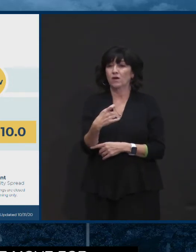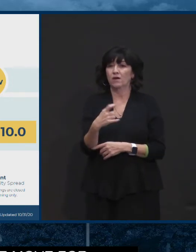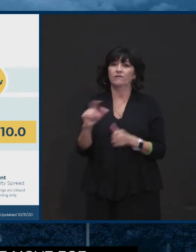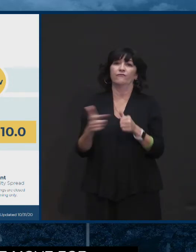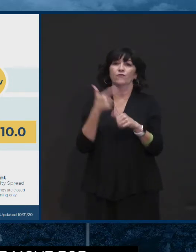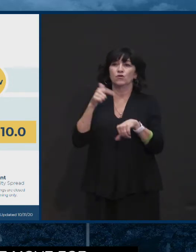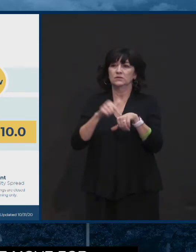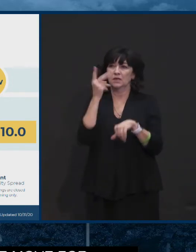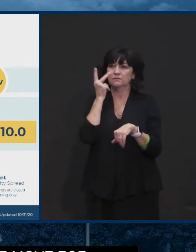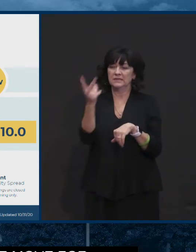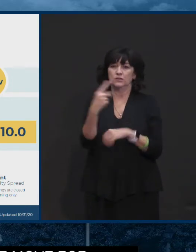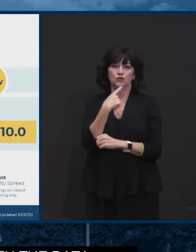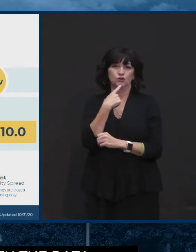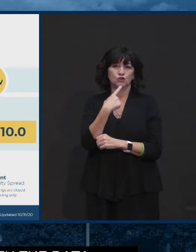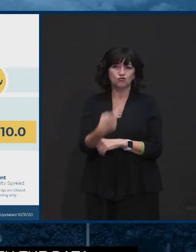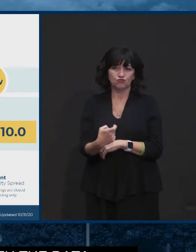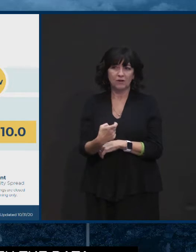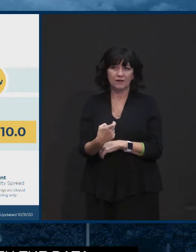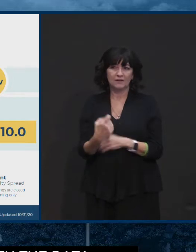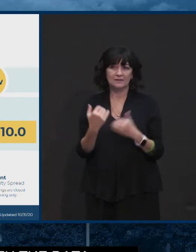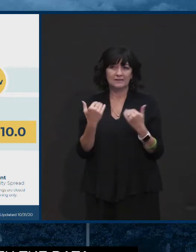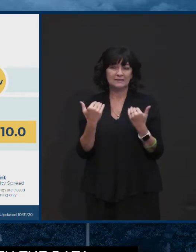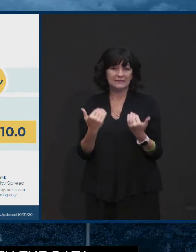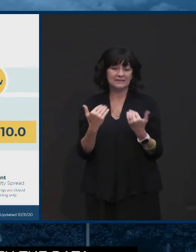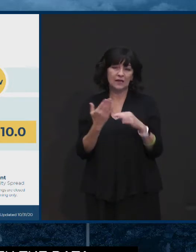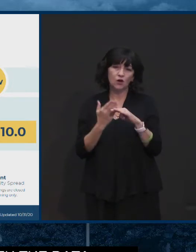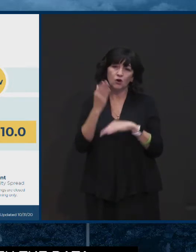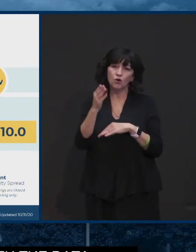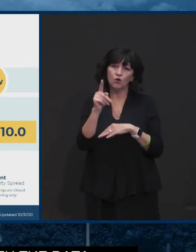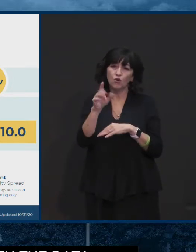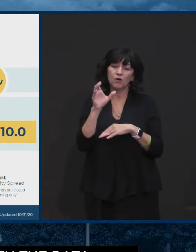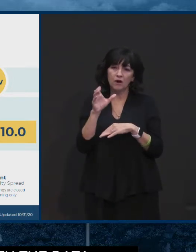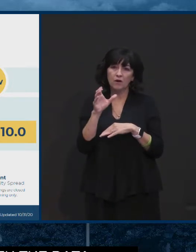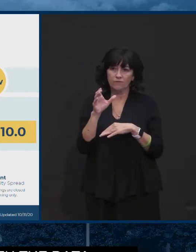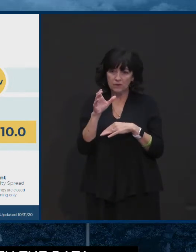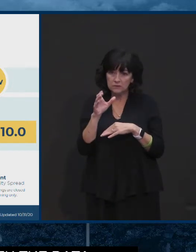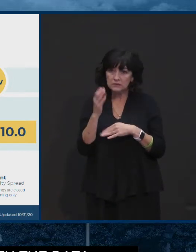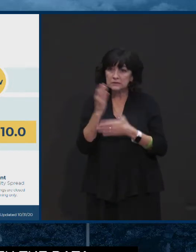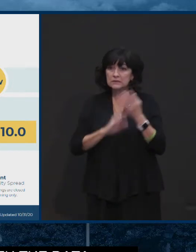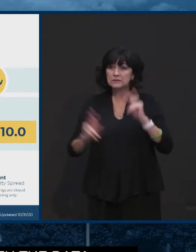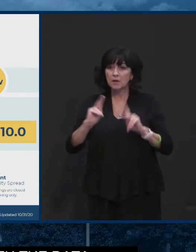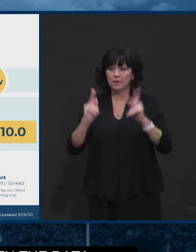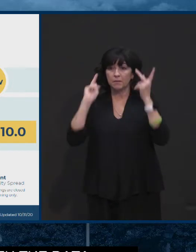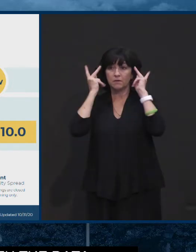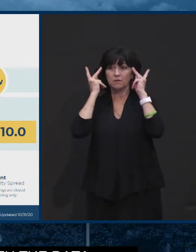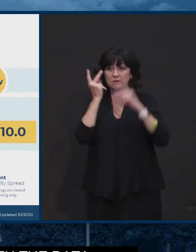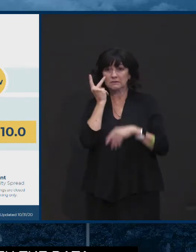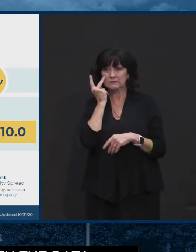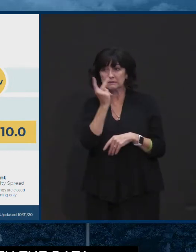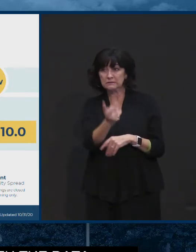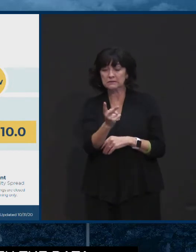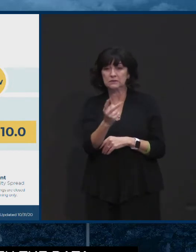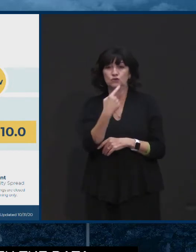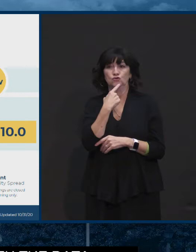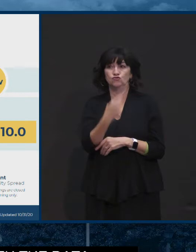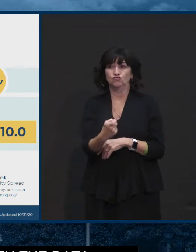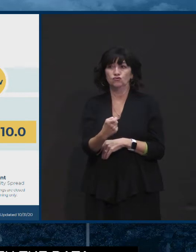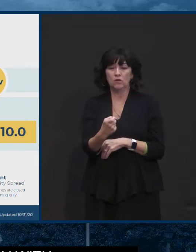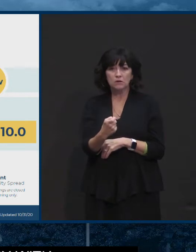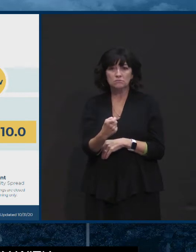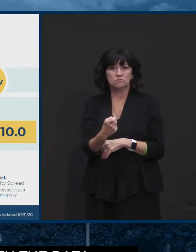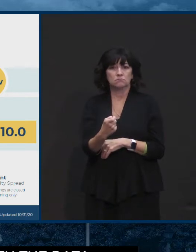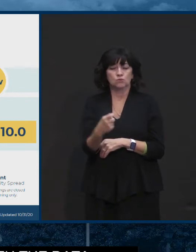cases being over 100. It's not dramatically in the red, and it's not concentrated any one area